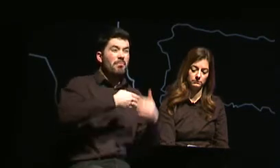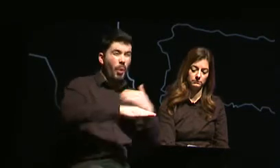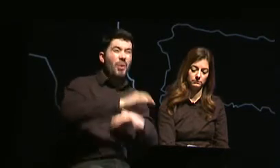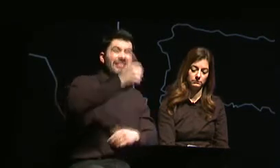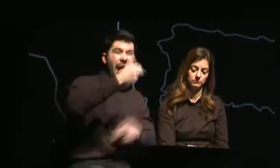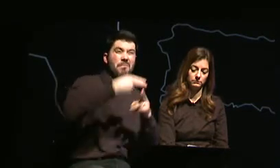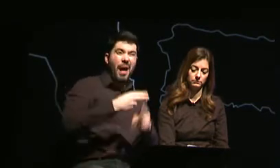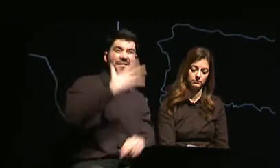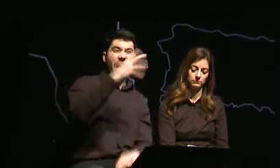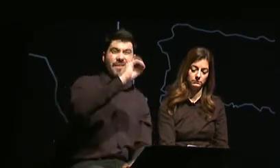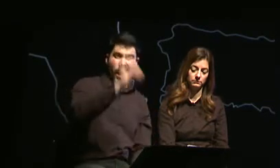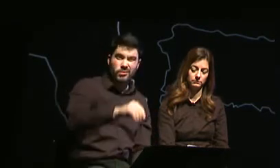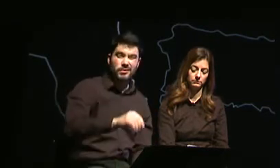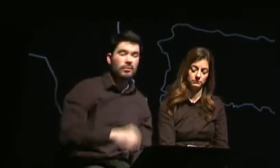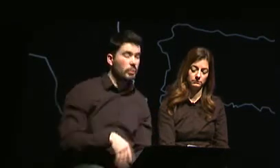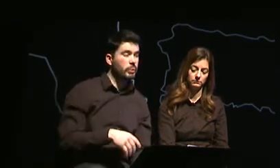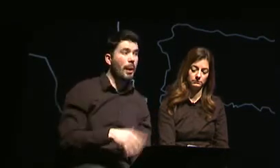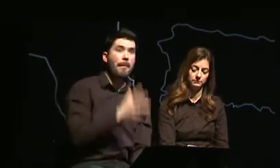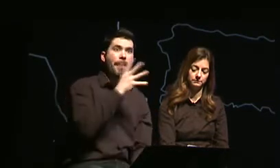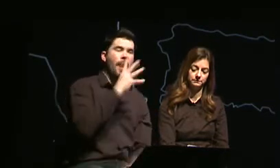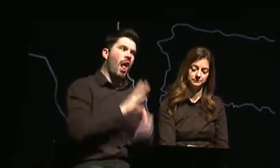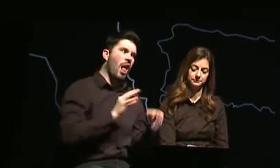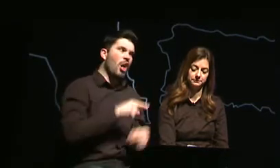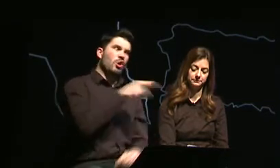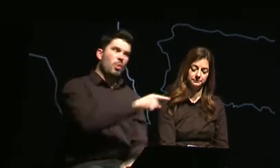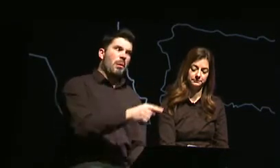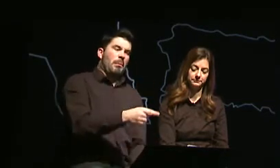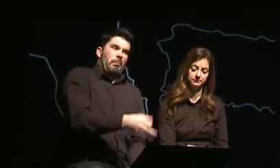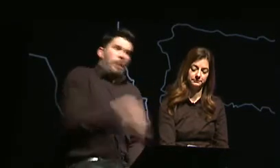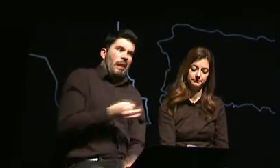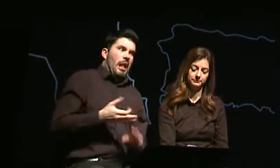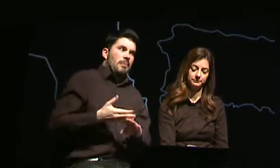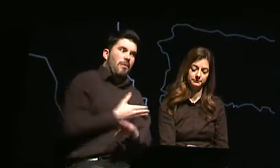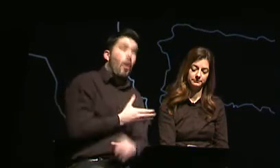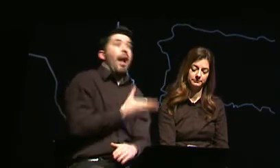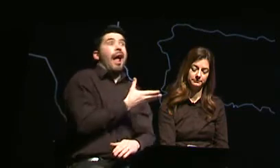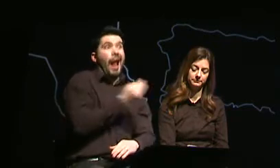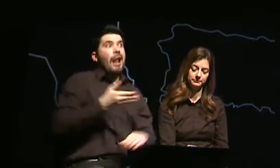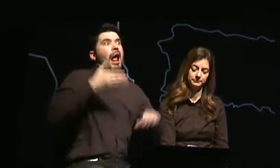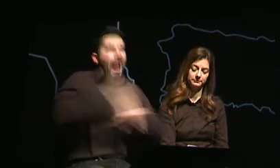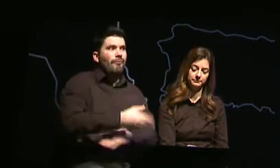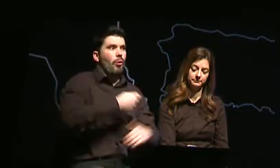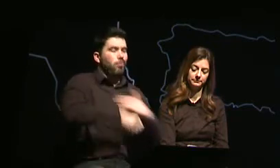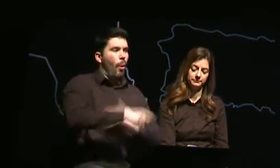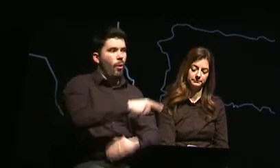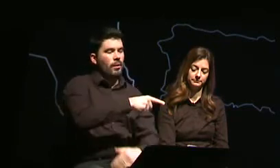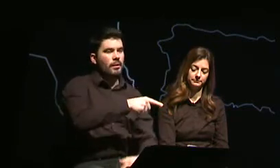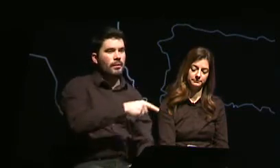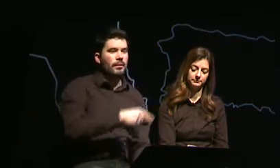ounces. My mother said I was a pain in the ass before and after I was born.